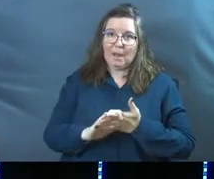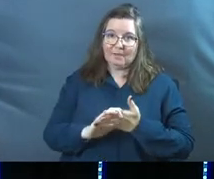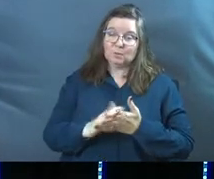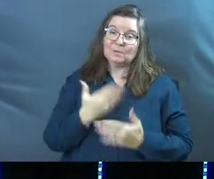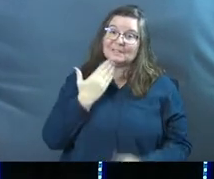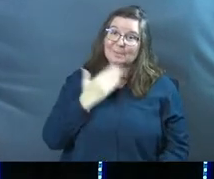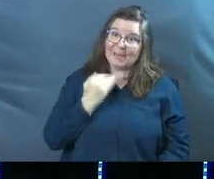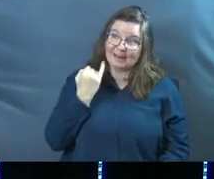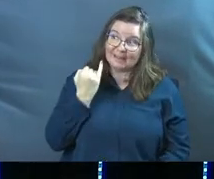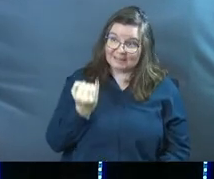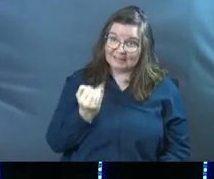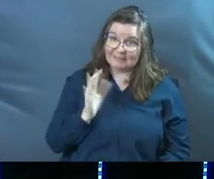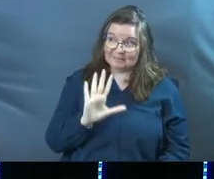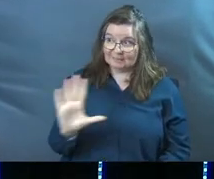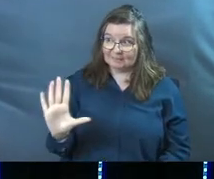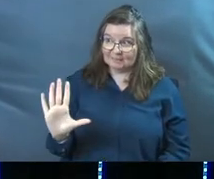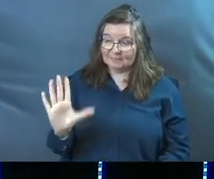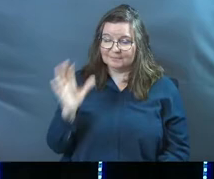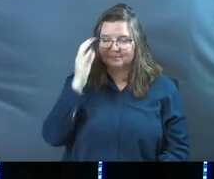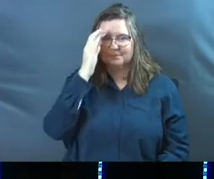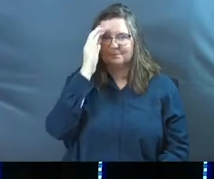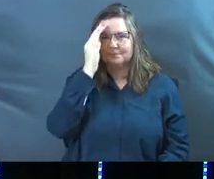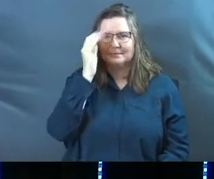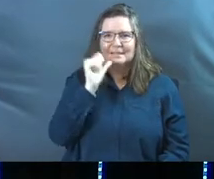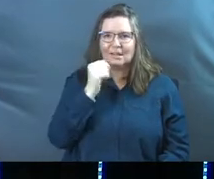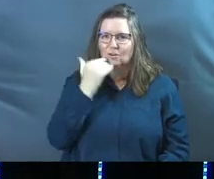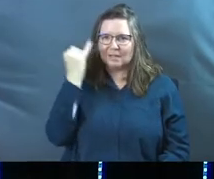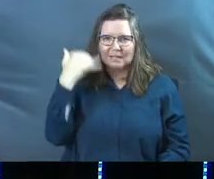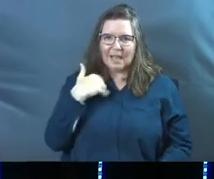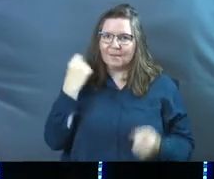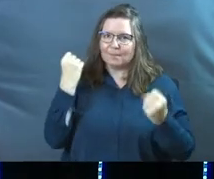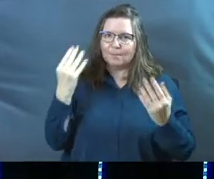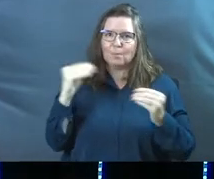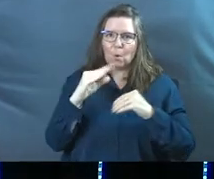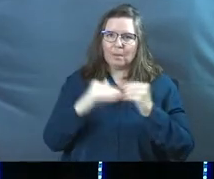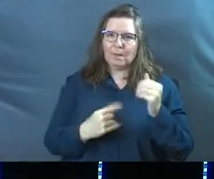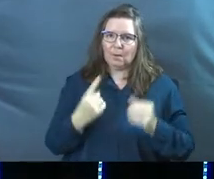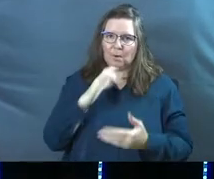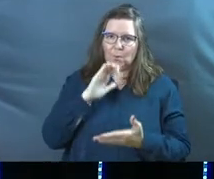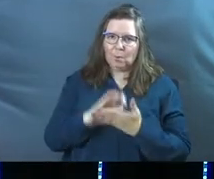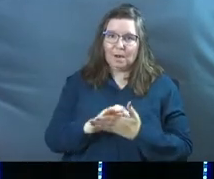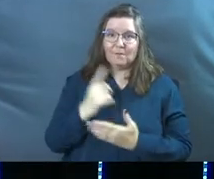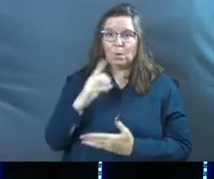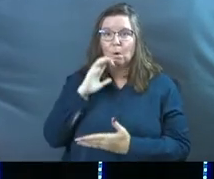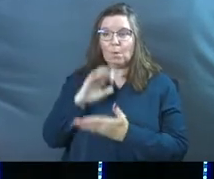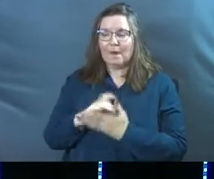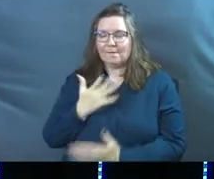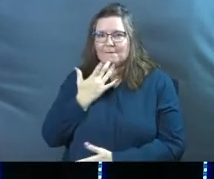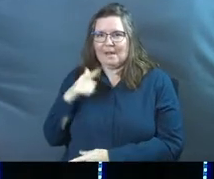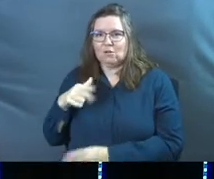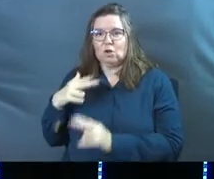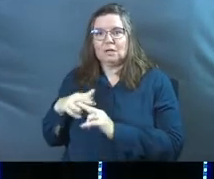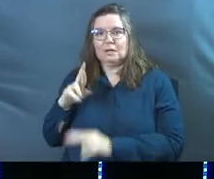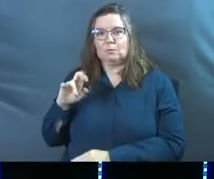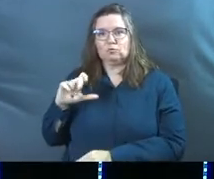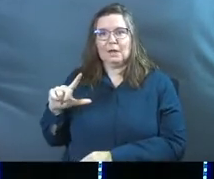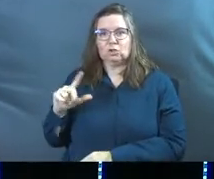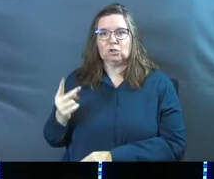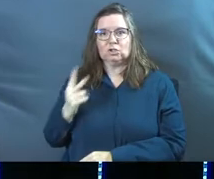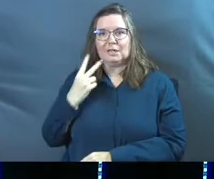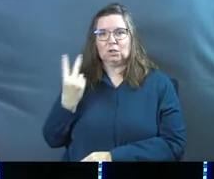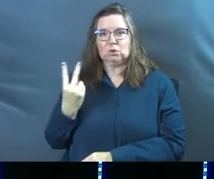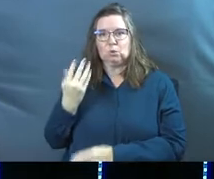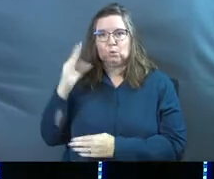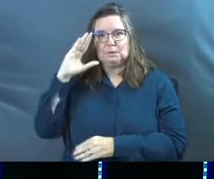bad idea. Amen? It's a bad idea. And he had one wife that was his favorite. And her name was Rachel. And she had two sons, Joseph